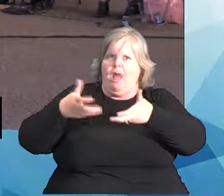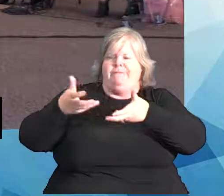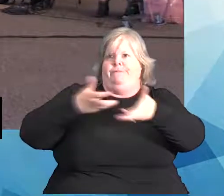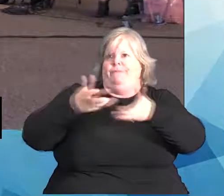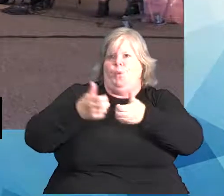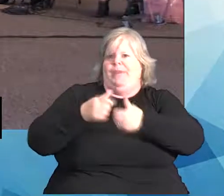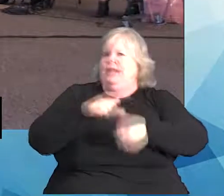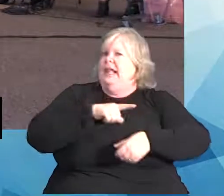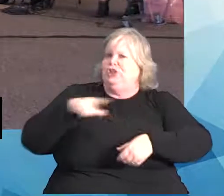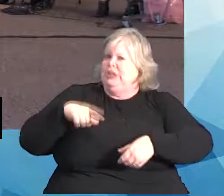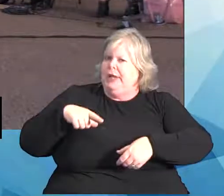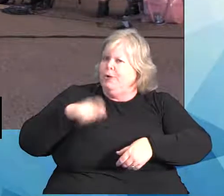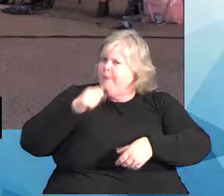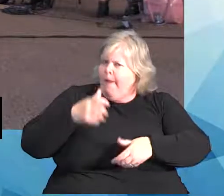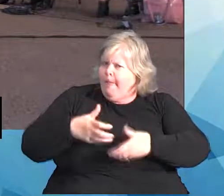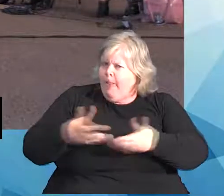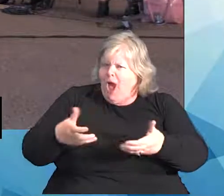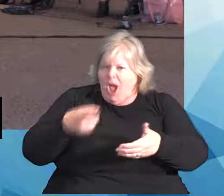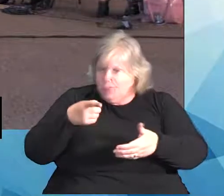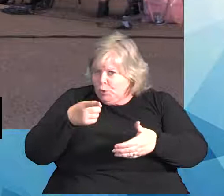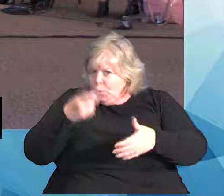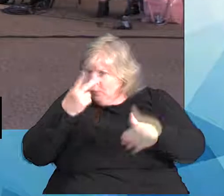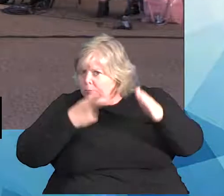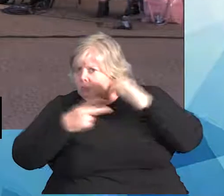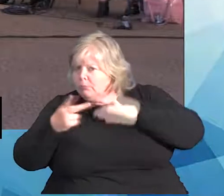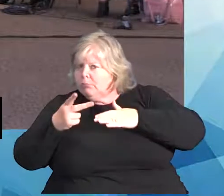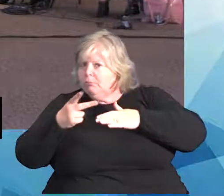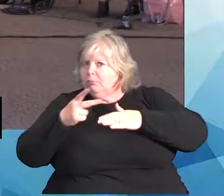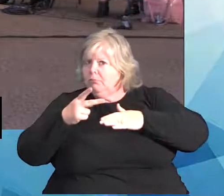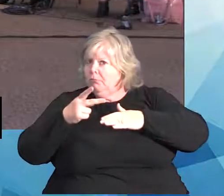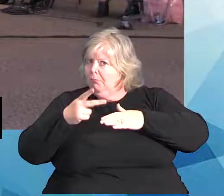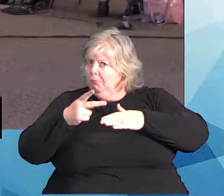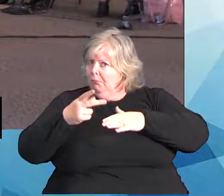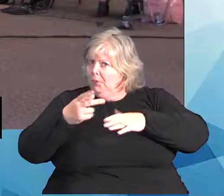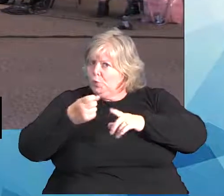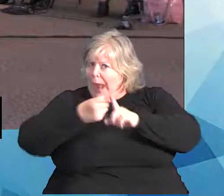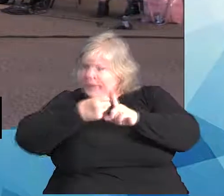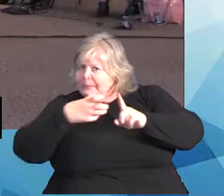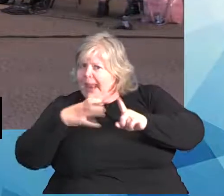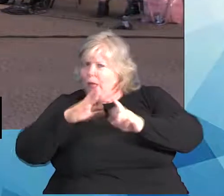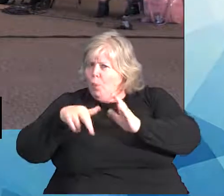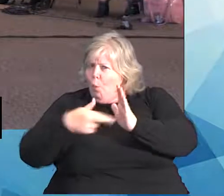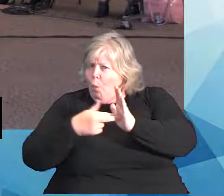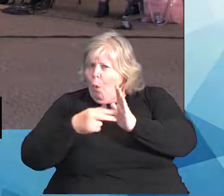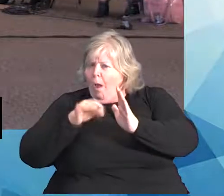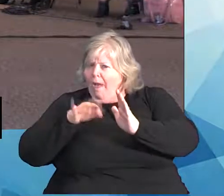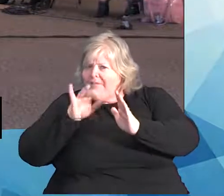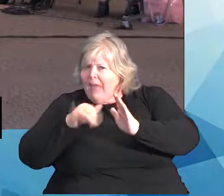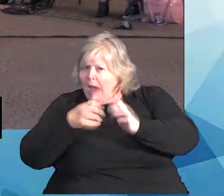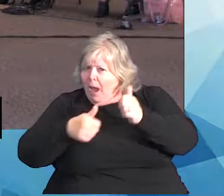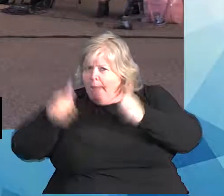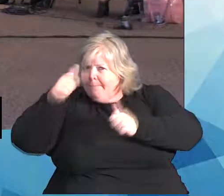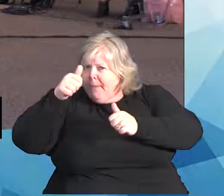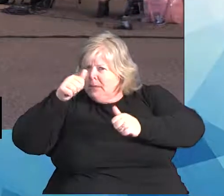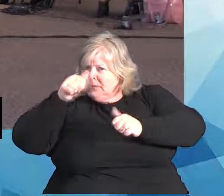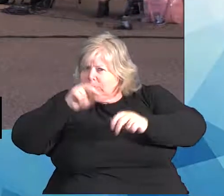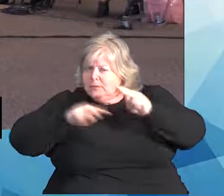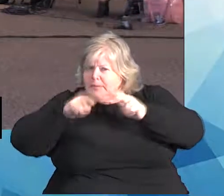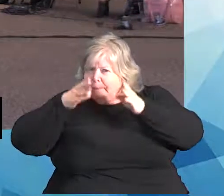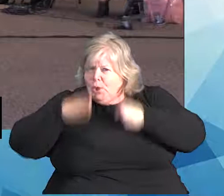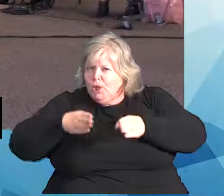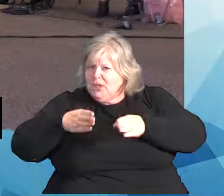there, do you envision an expanded role for the ombudsperson that would involve interaction with the legislature?